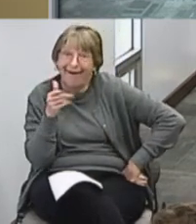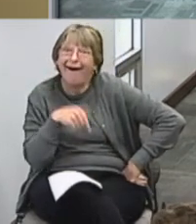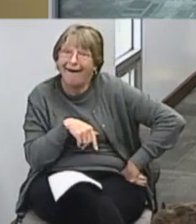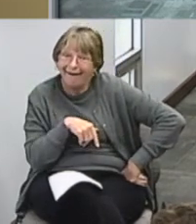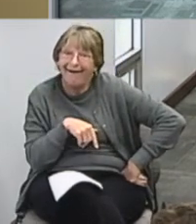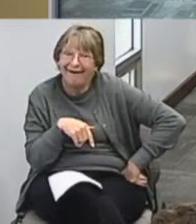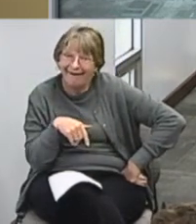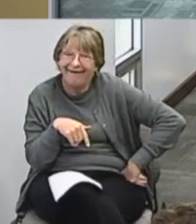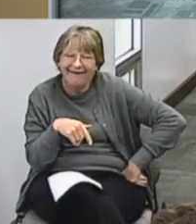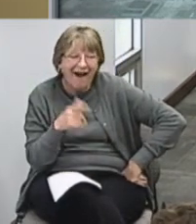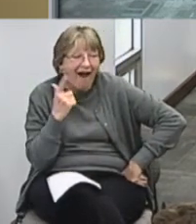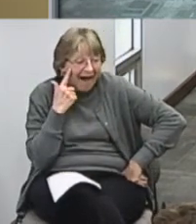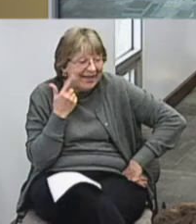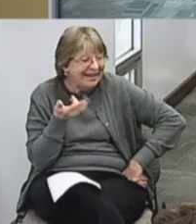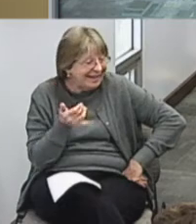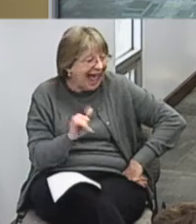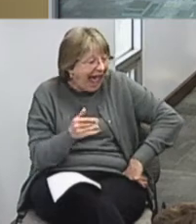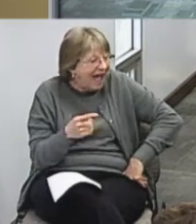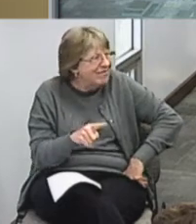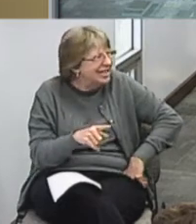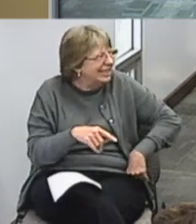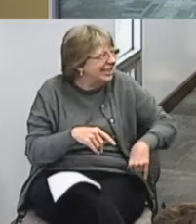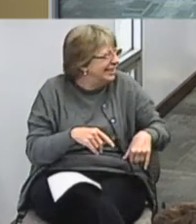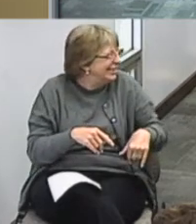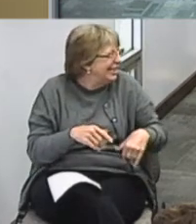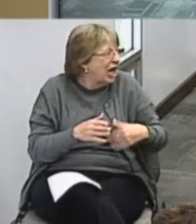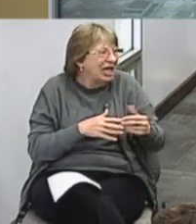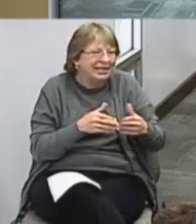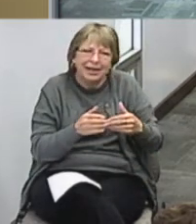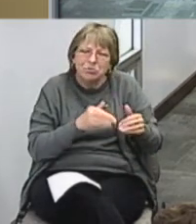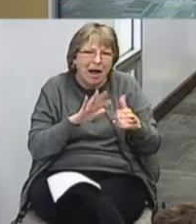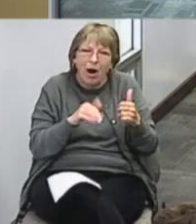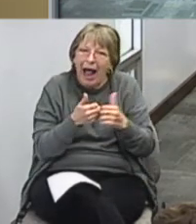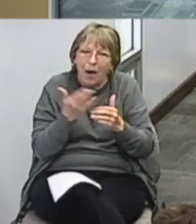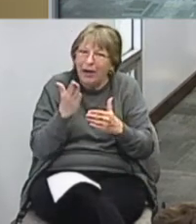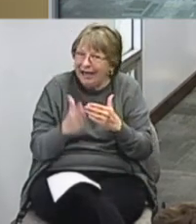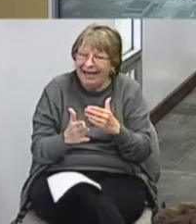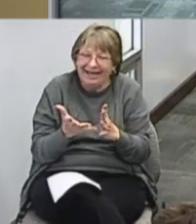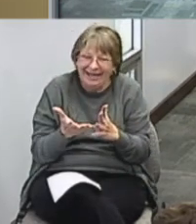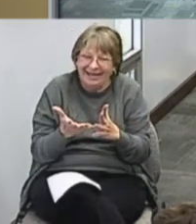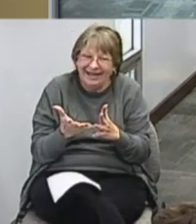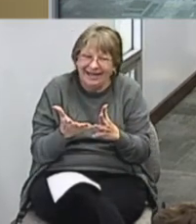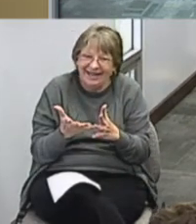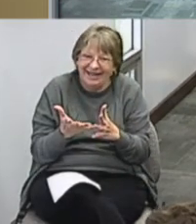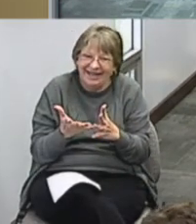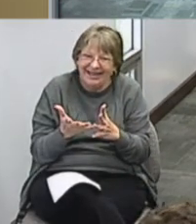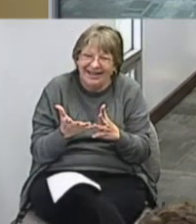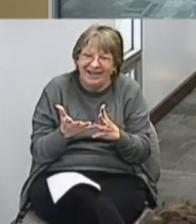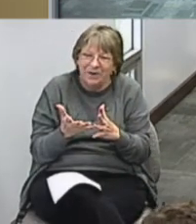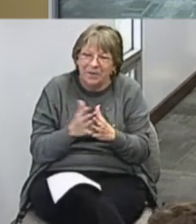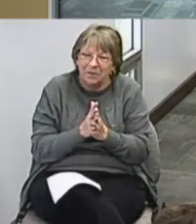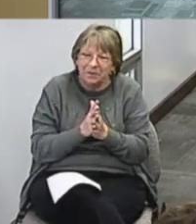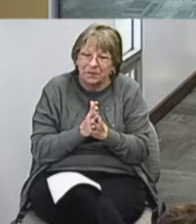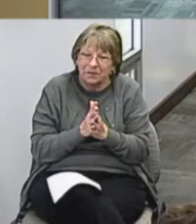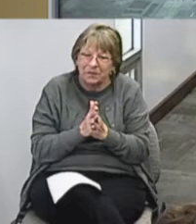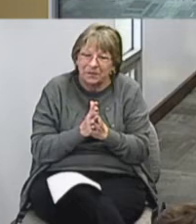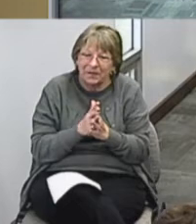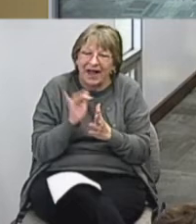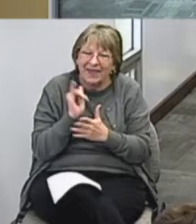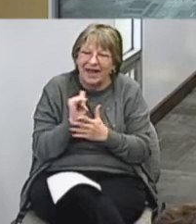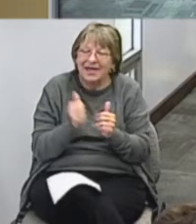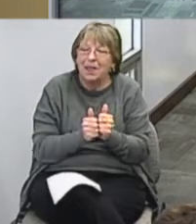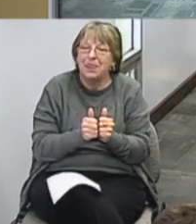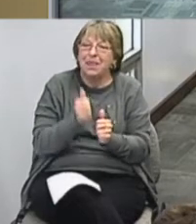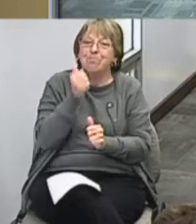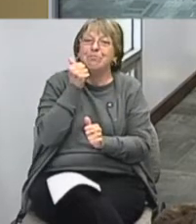And I think that's probably, regardless how it ends up, I think that's the most impactful